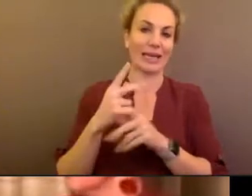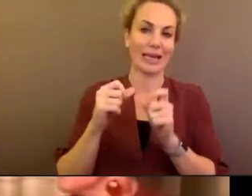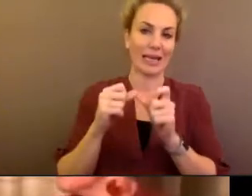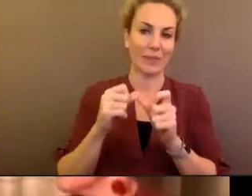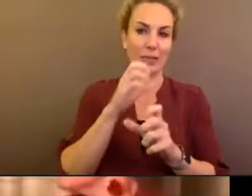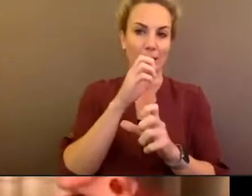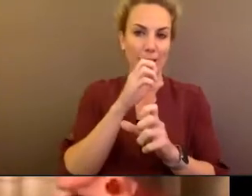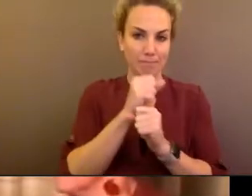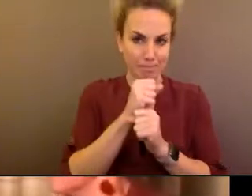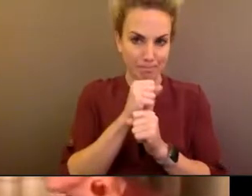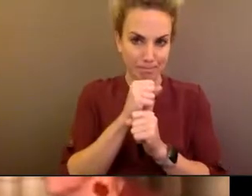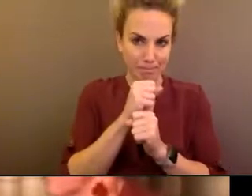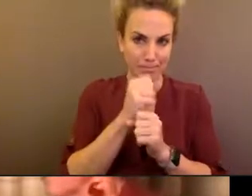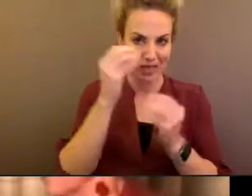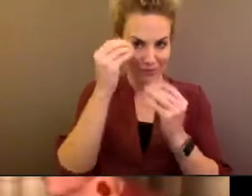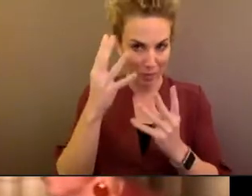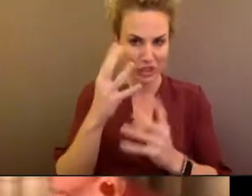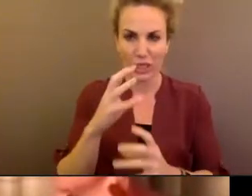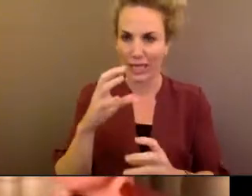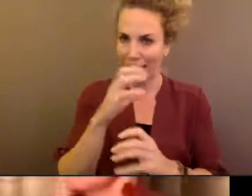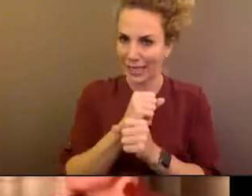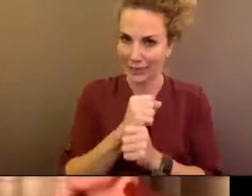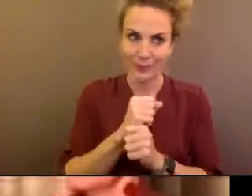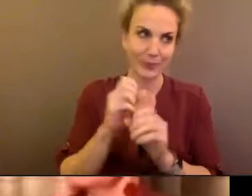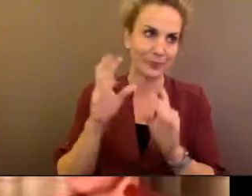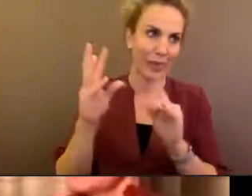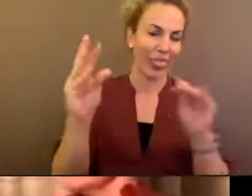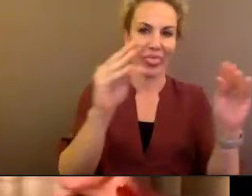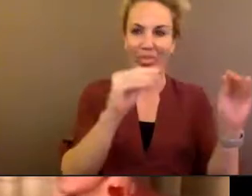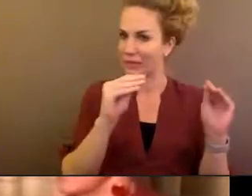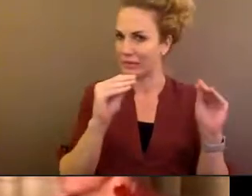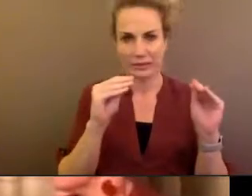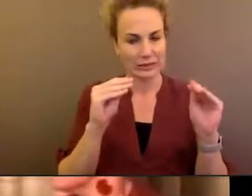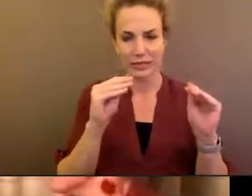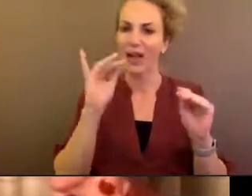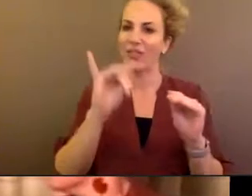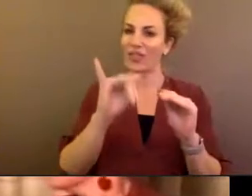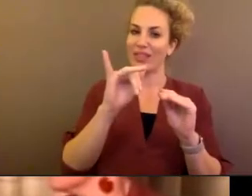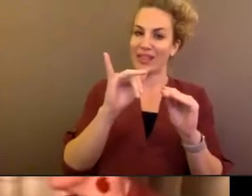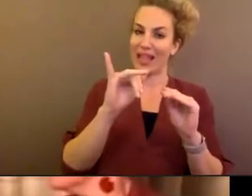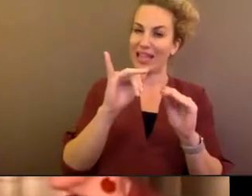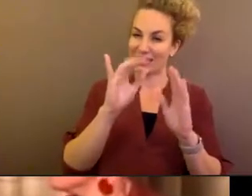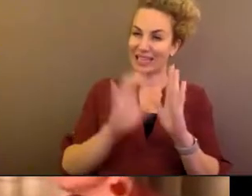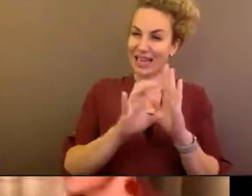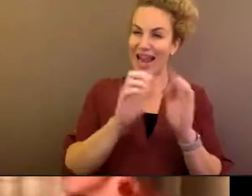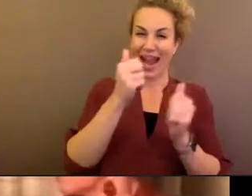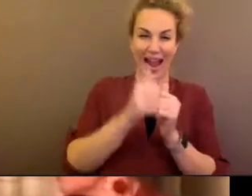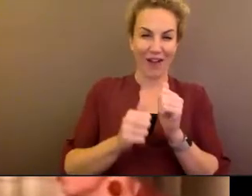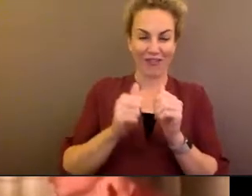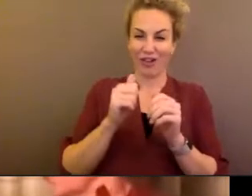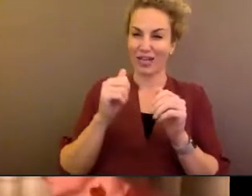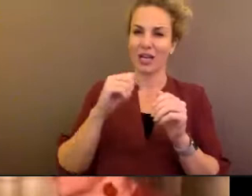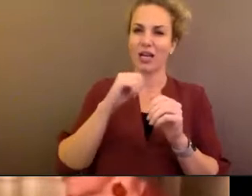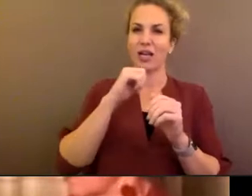keep confidential information confidential. And that is a characteristic of every profession. We do not expect